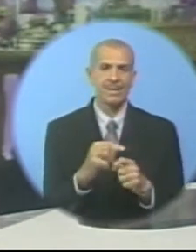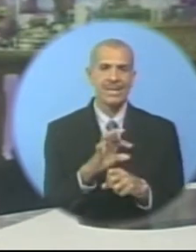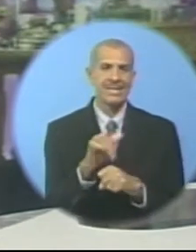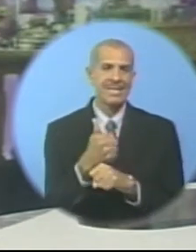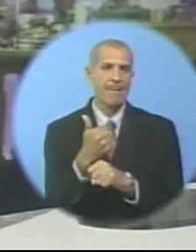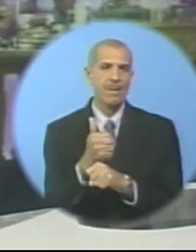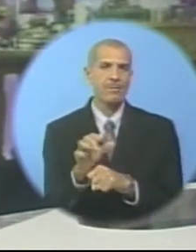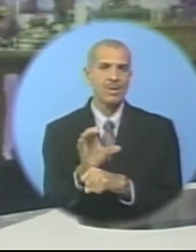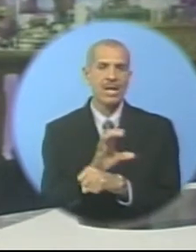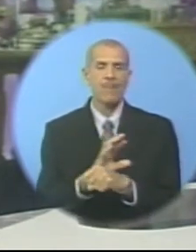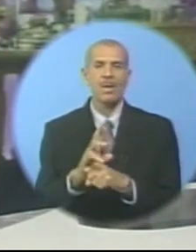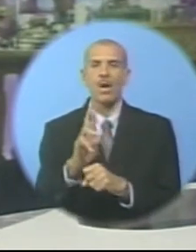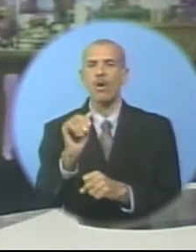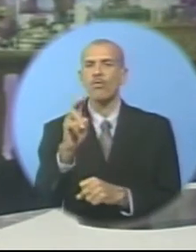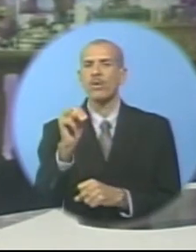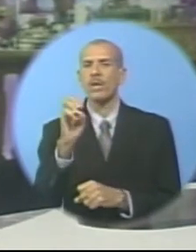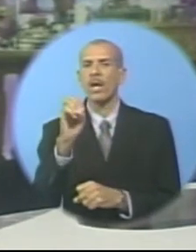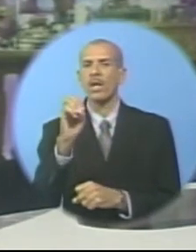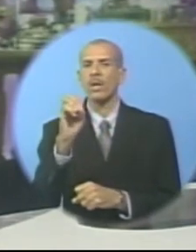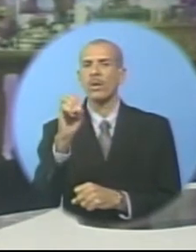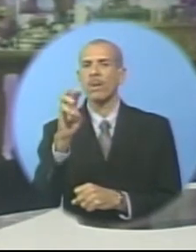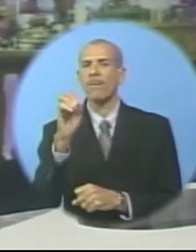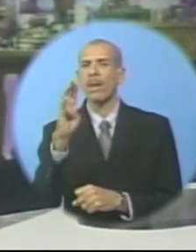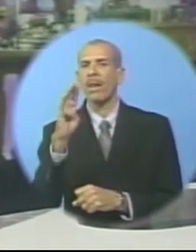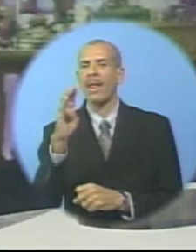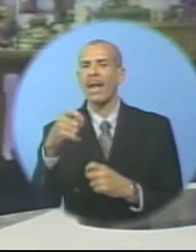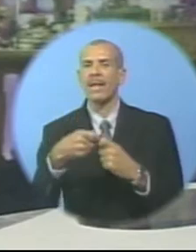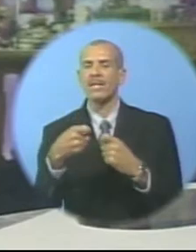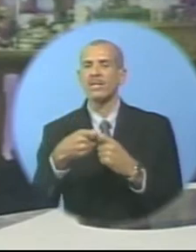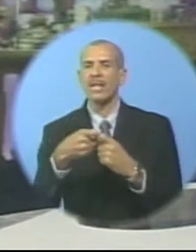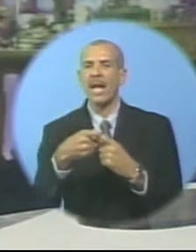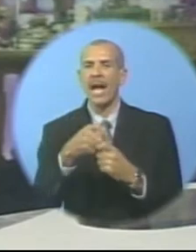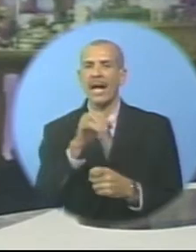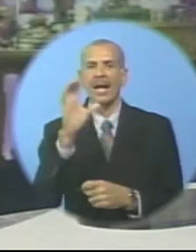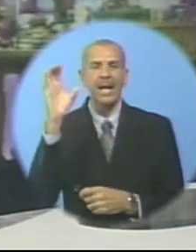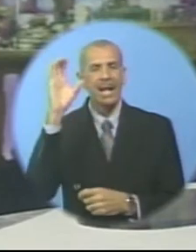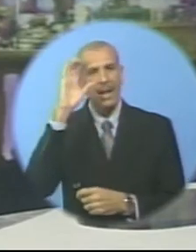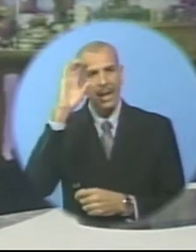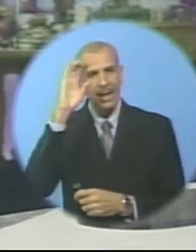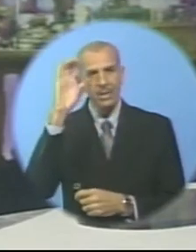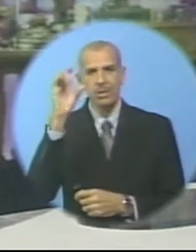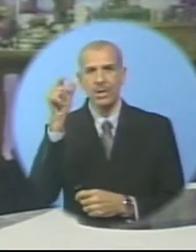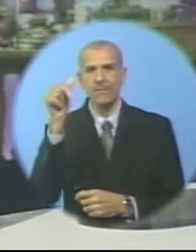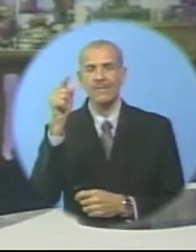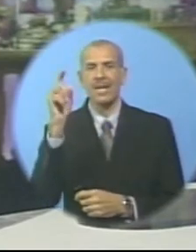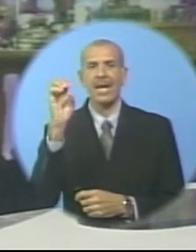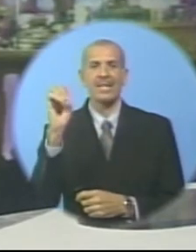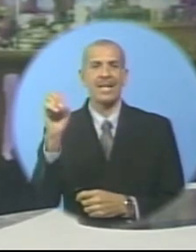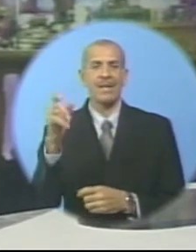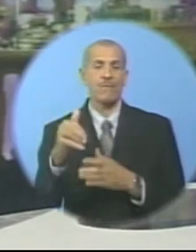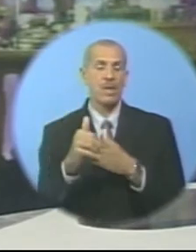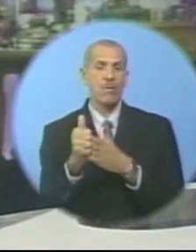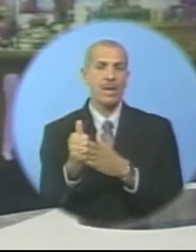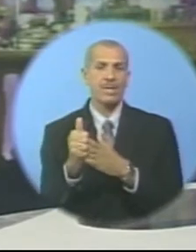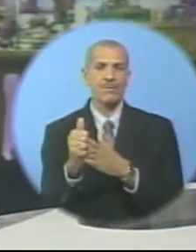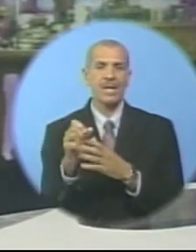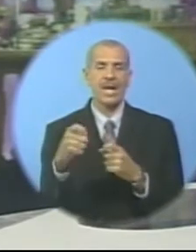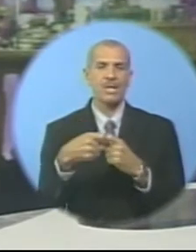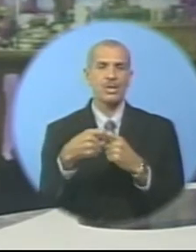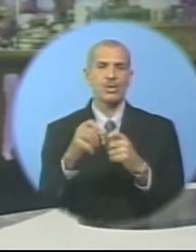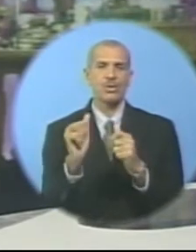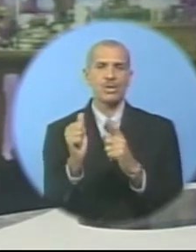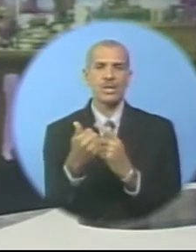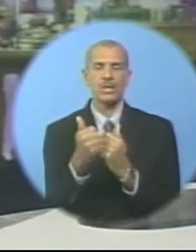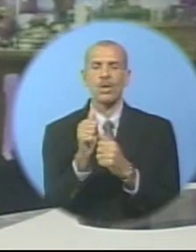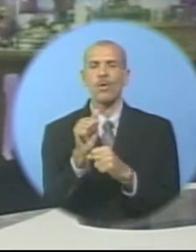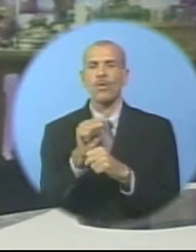a Caribbean Renewable Energy Association. Clyde Griffith, who is the executive director of the Barbados Renewable Energy Association, says that